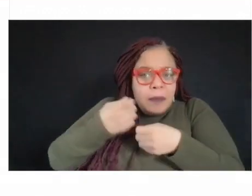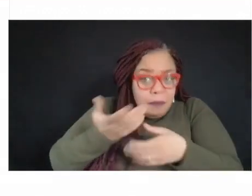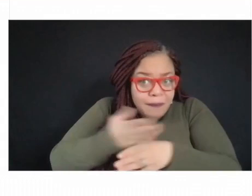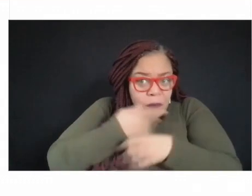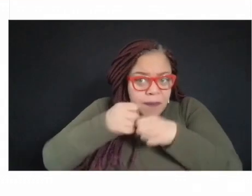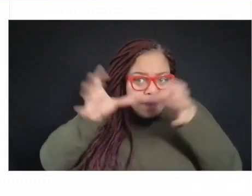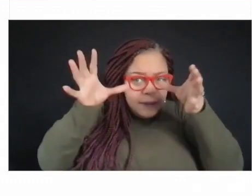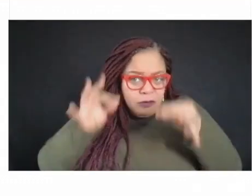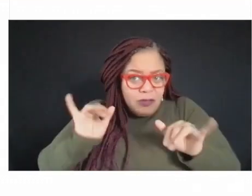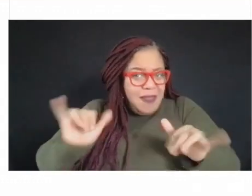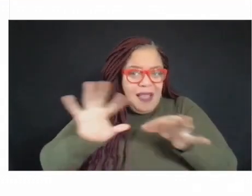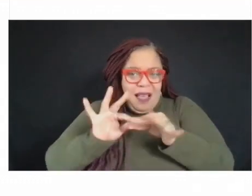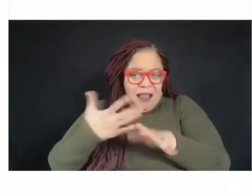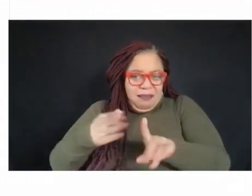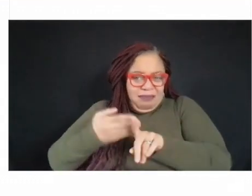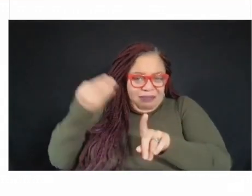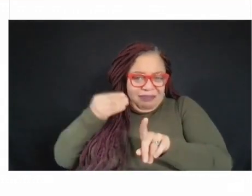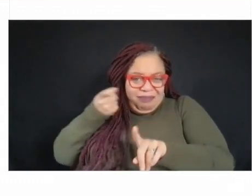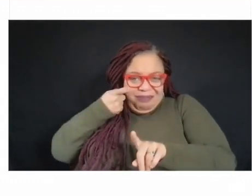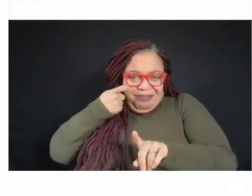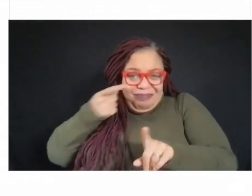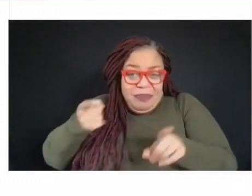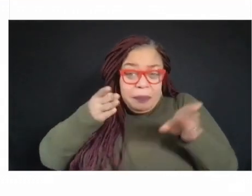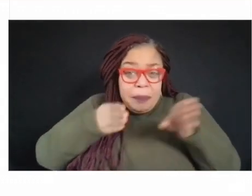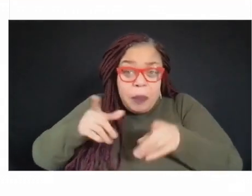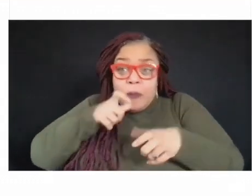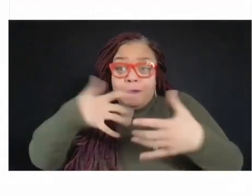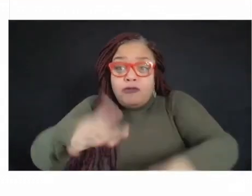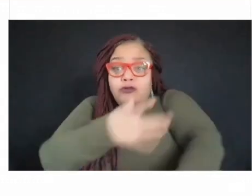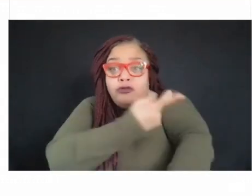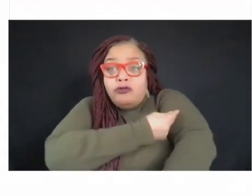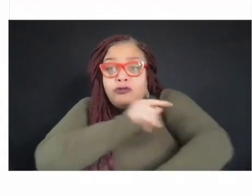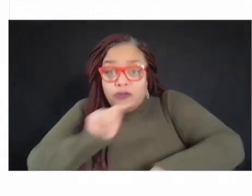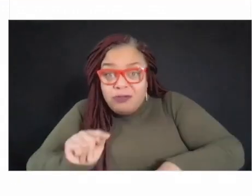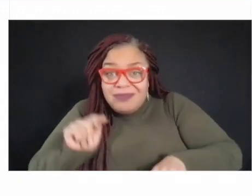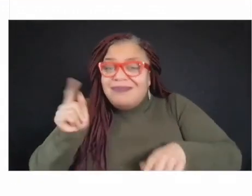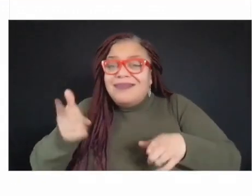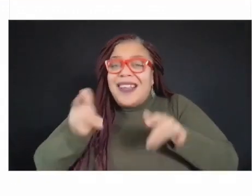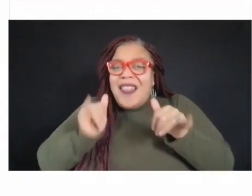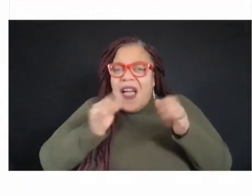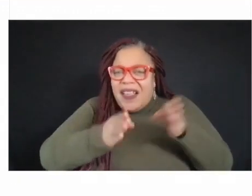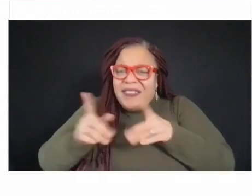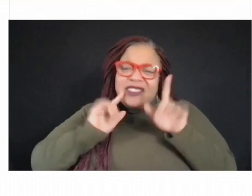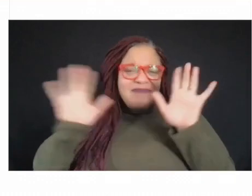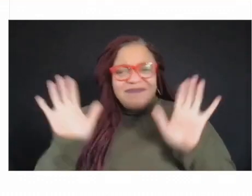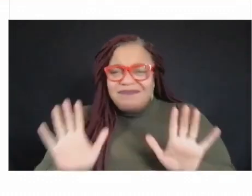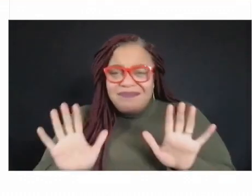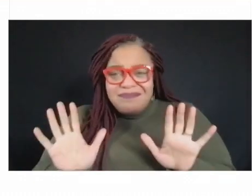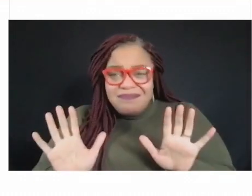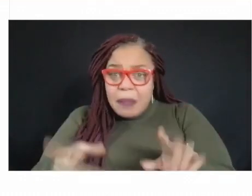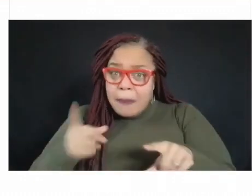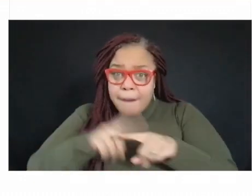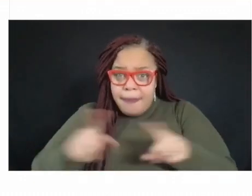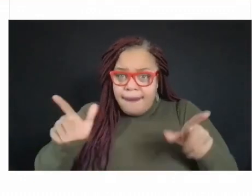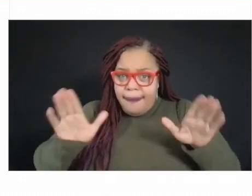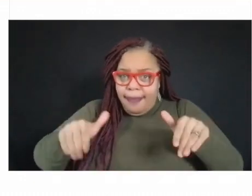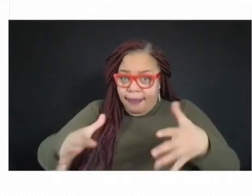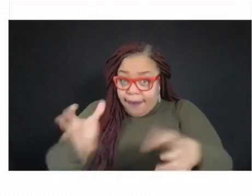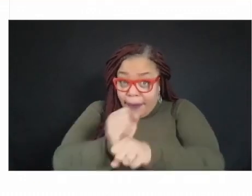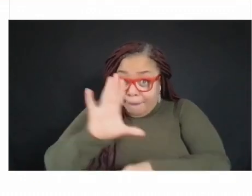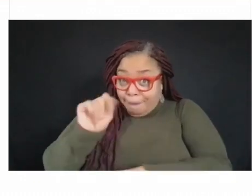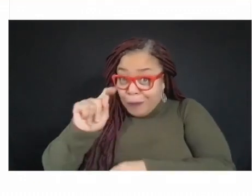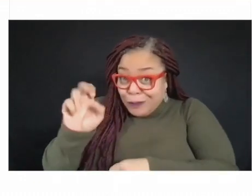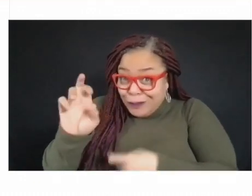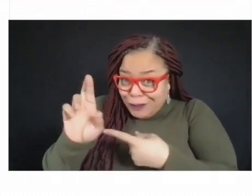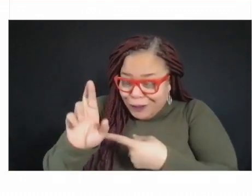been vaccinated, those individuals are great, but if they haven't gotten their booster, that's another topic or issue that we